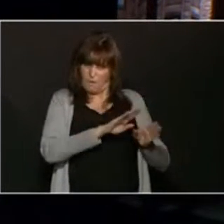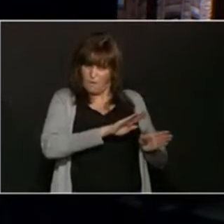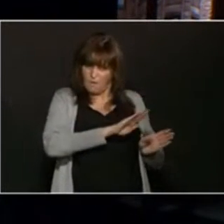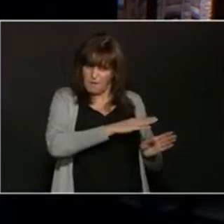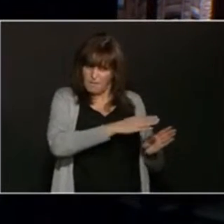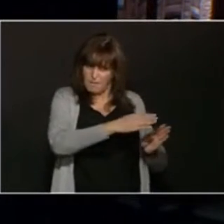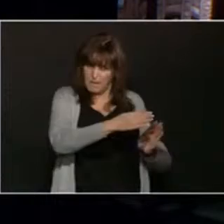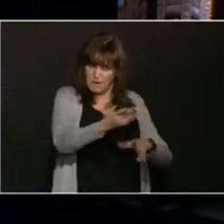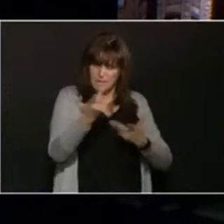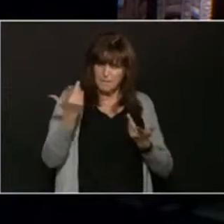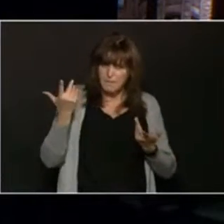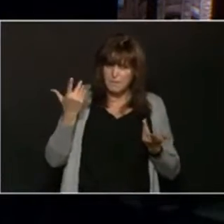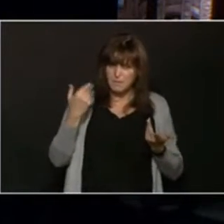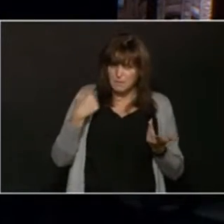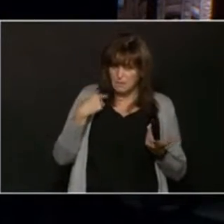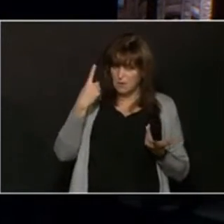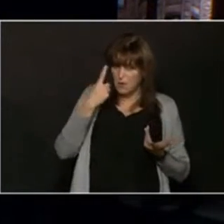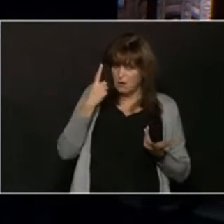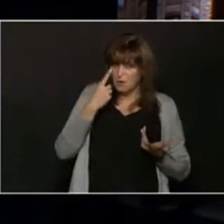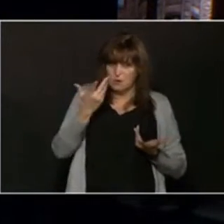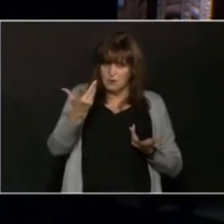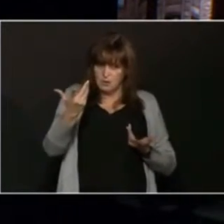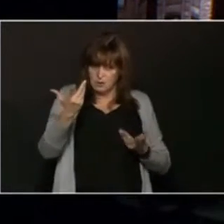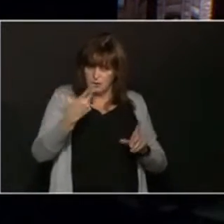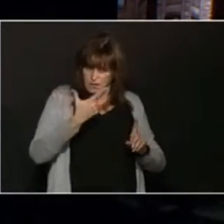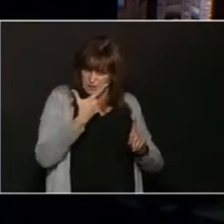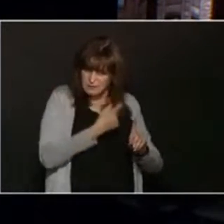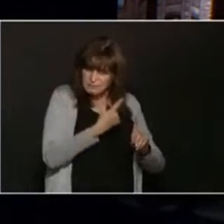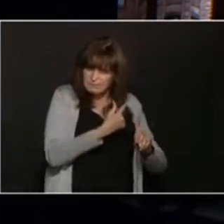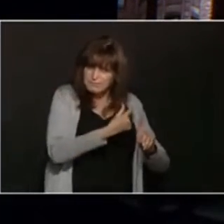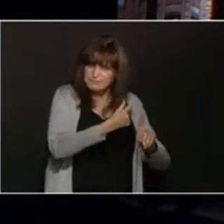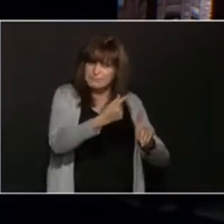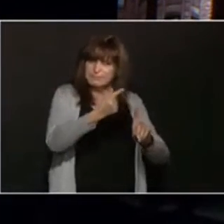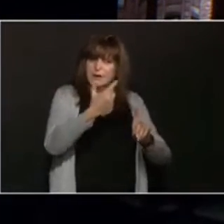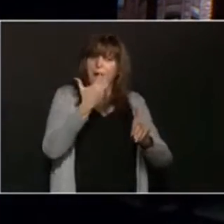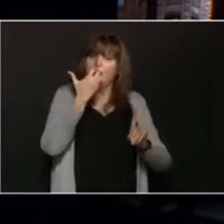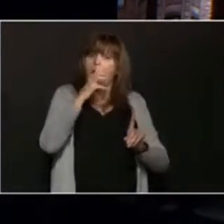to vaccinate everybody in the LTC hotspots?